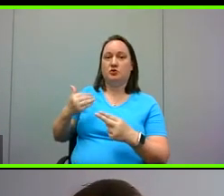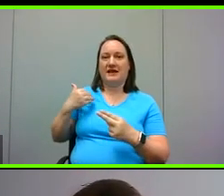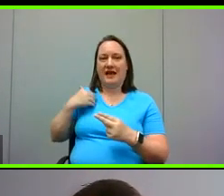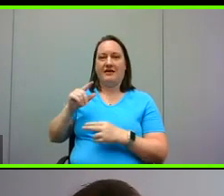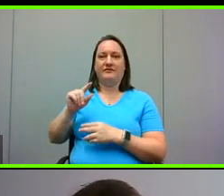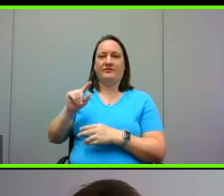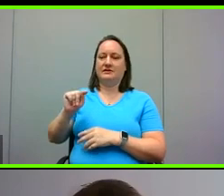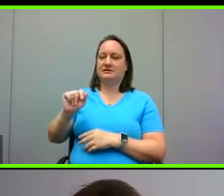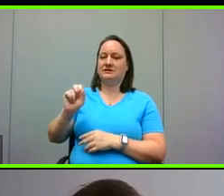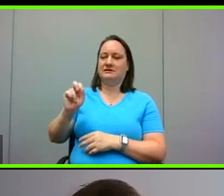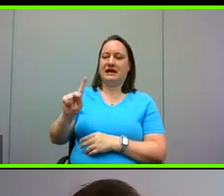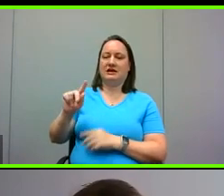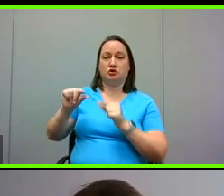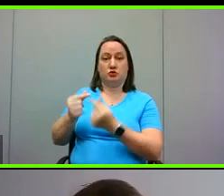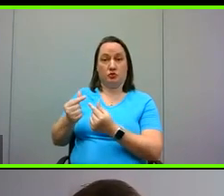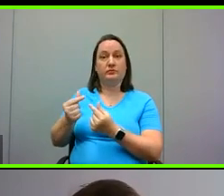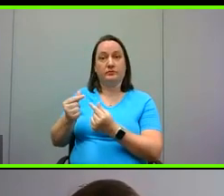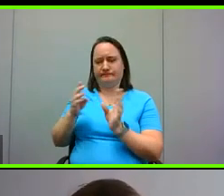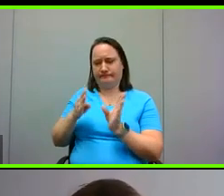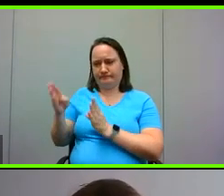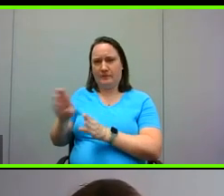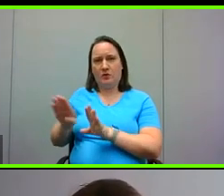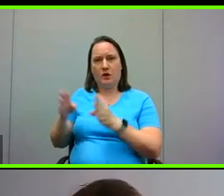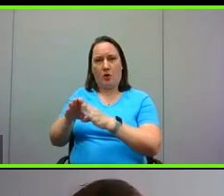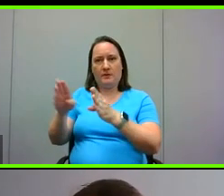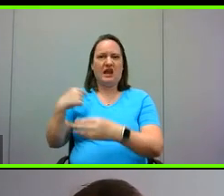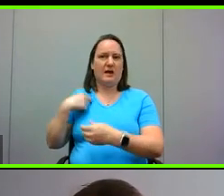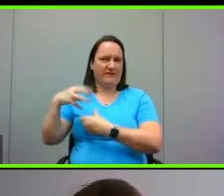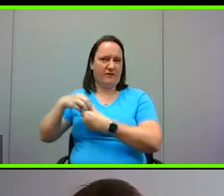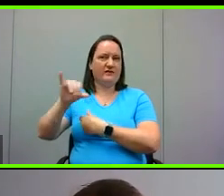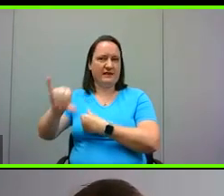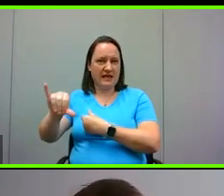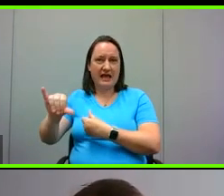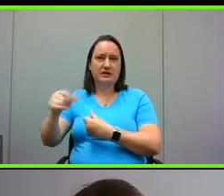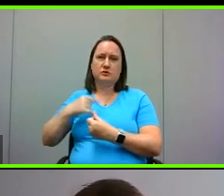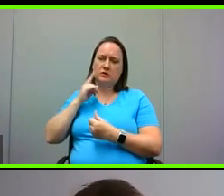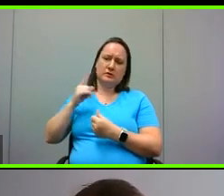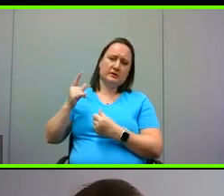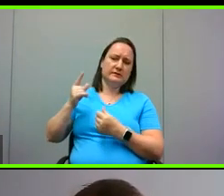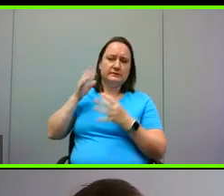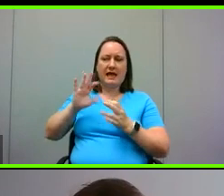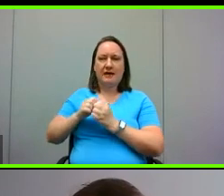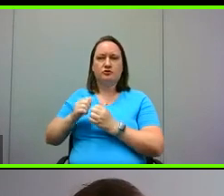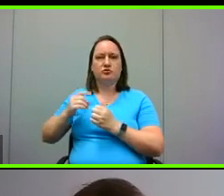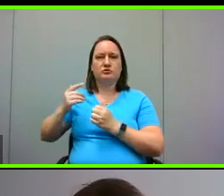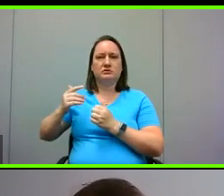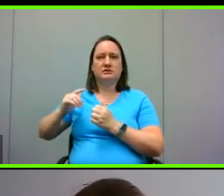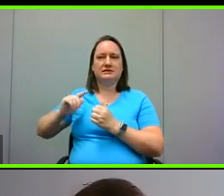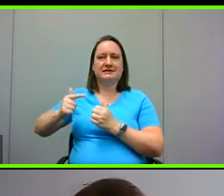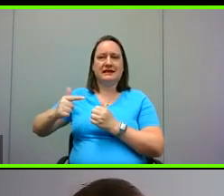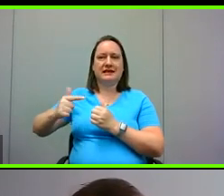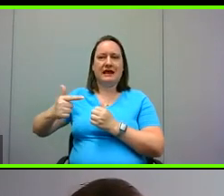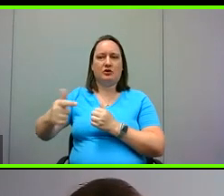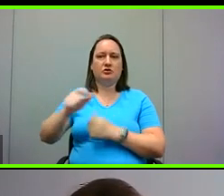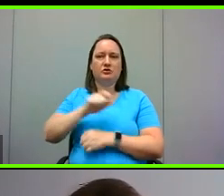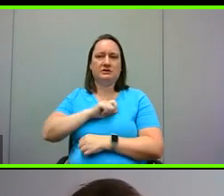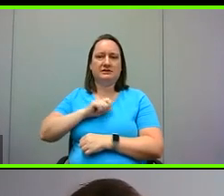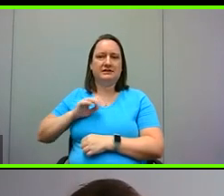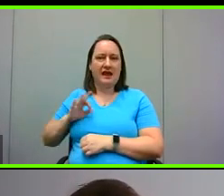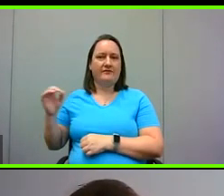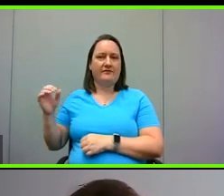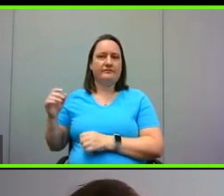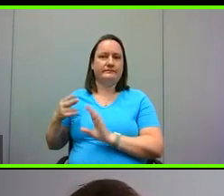we're looking at how, for my division, and how we stagger staff coming back into the office. So that would be the first stage. And I looked